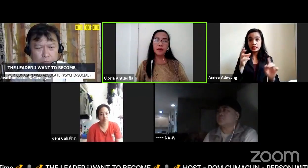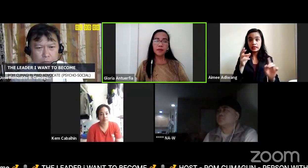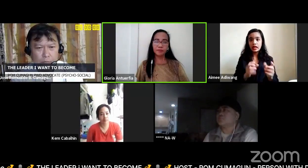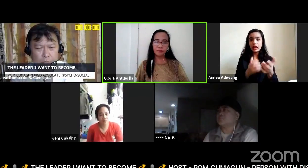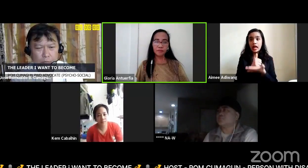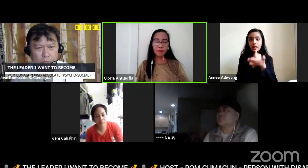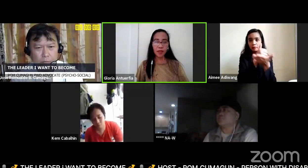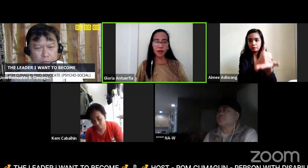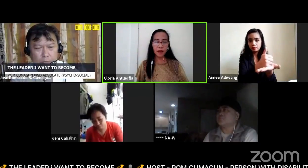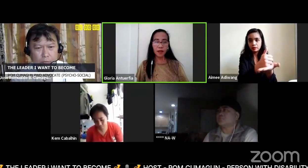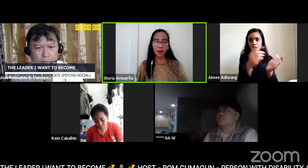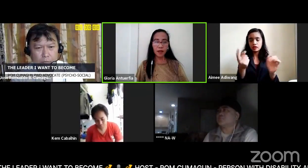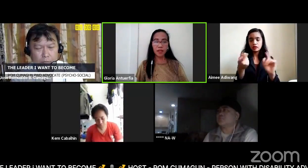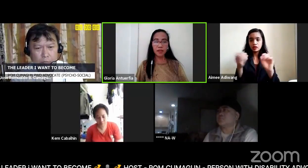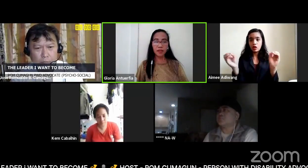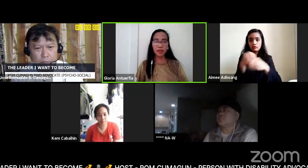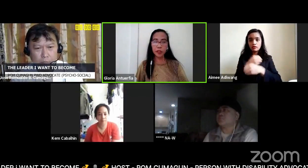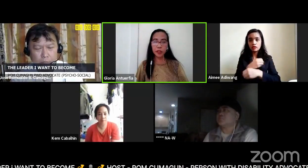my